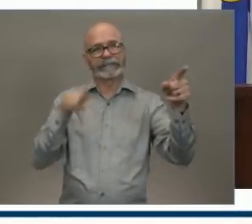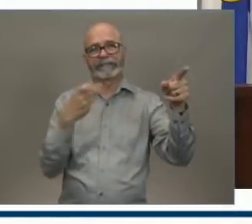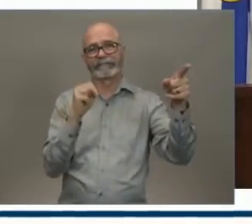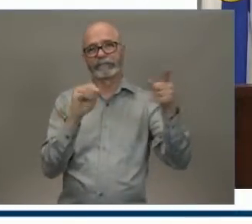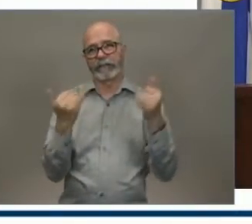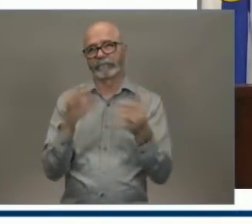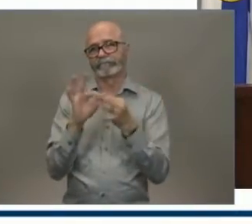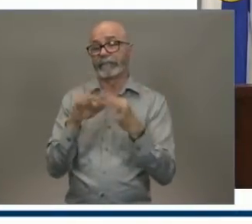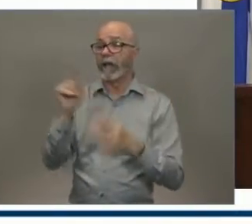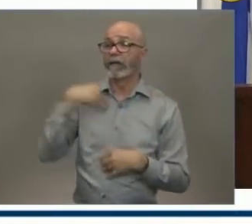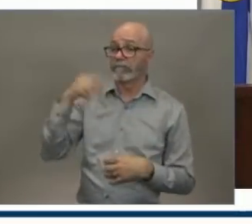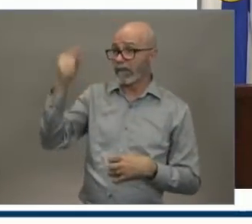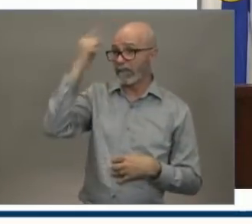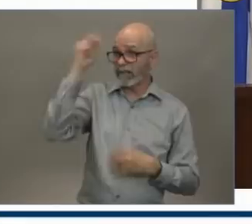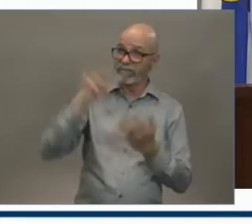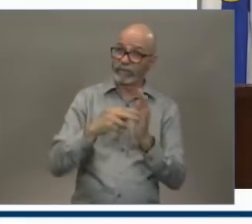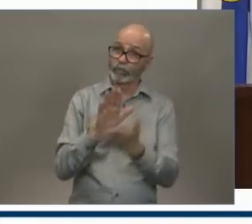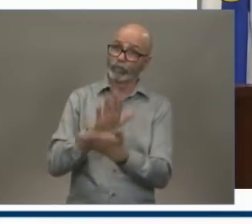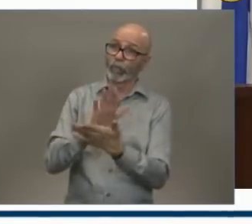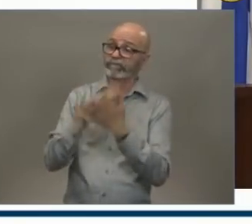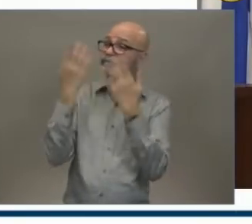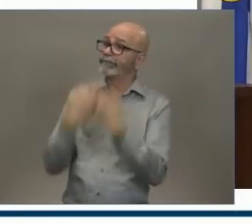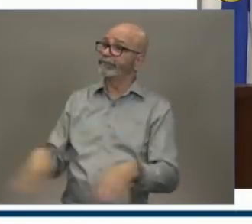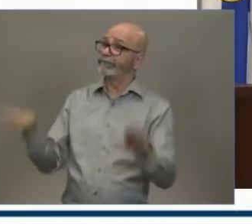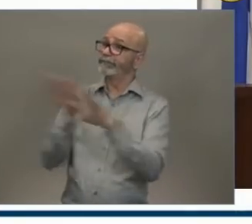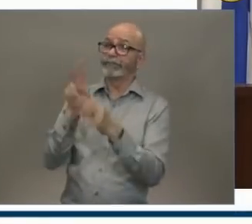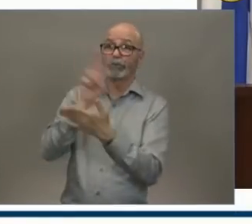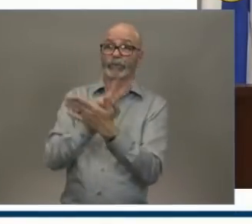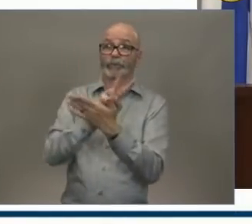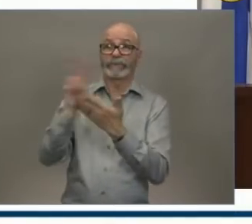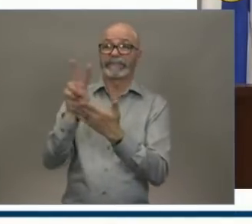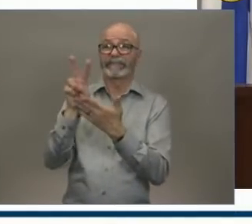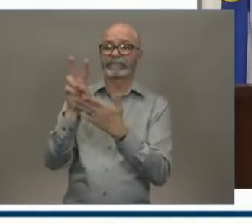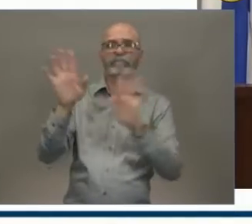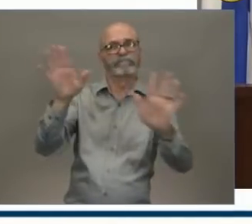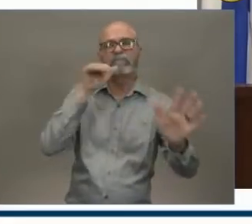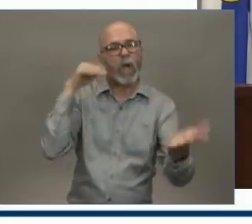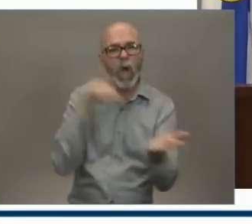public schools for 2 weeks. That is not always the case. It depends on